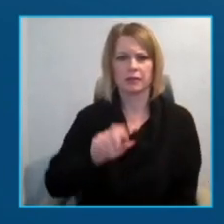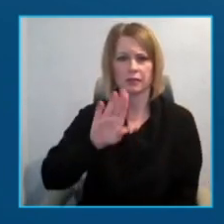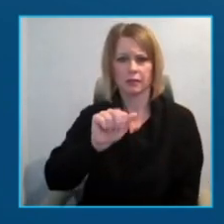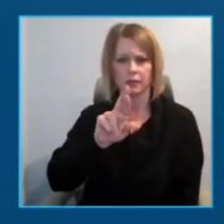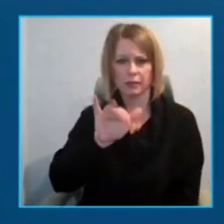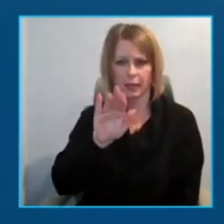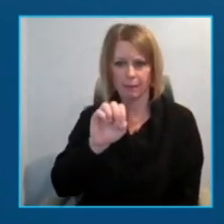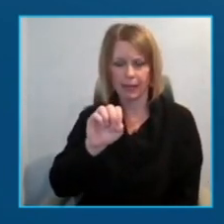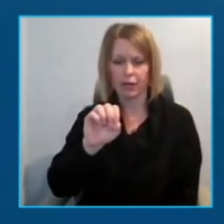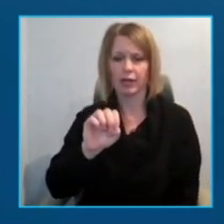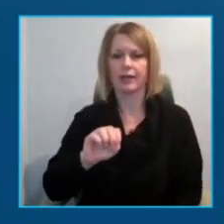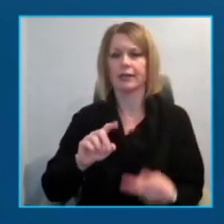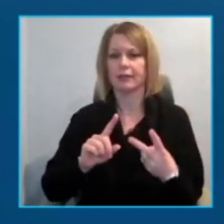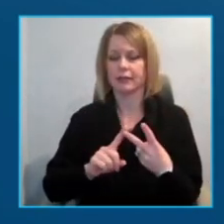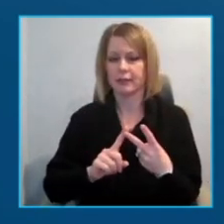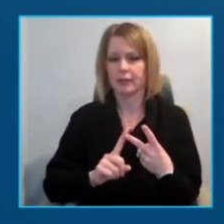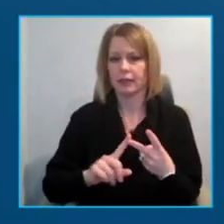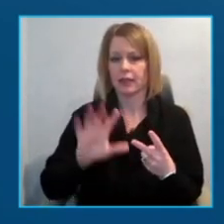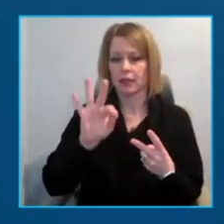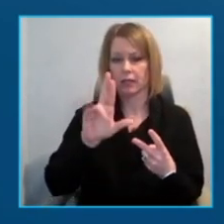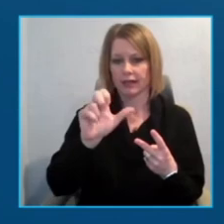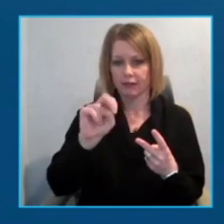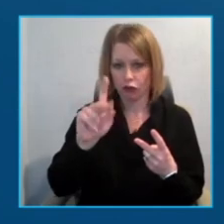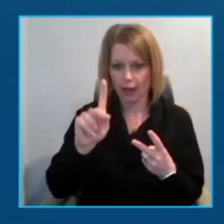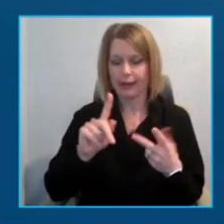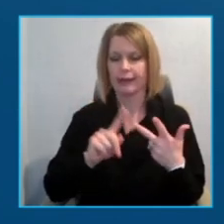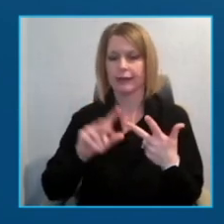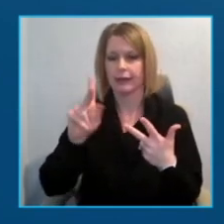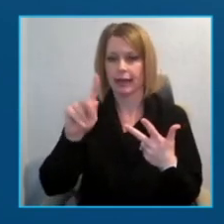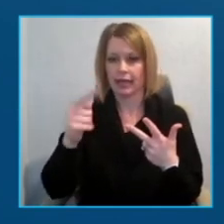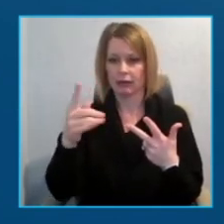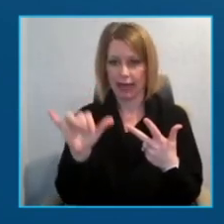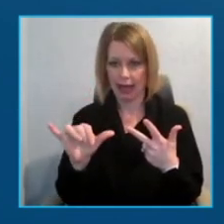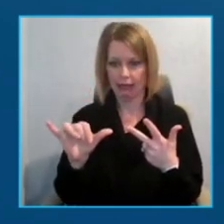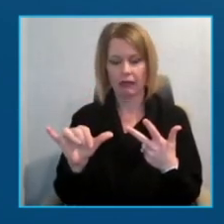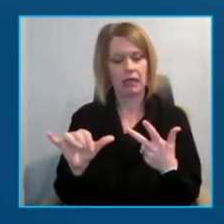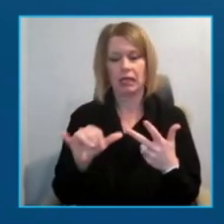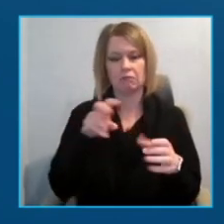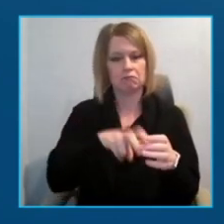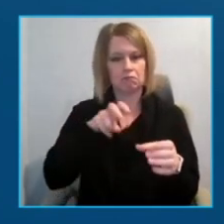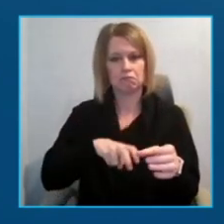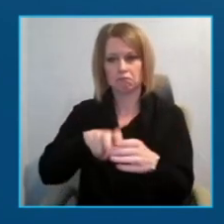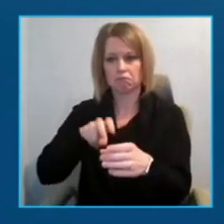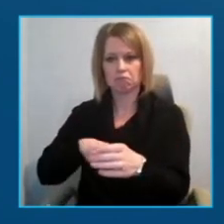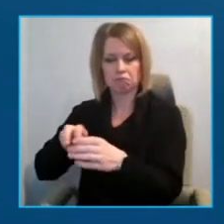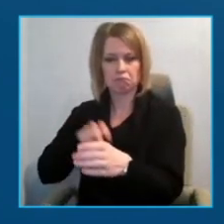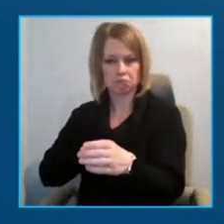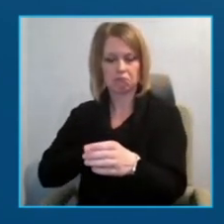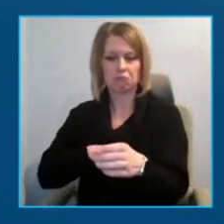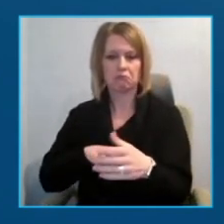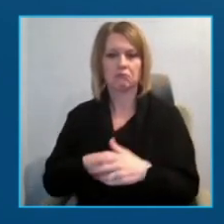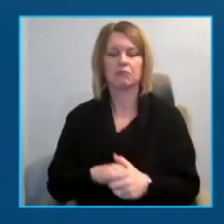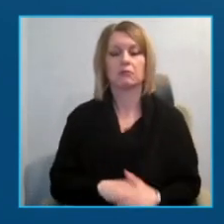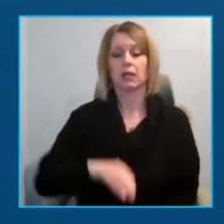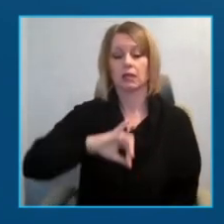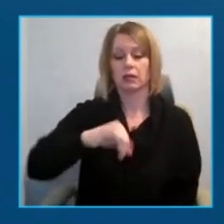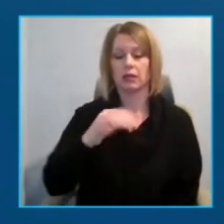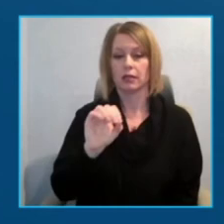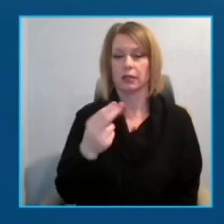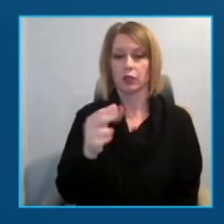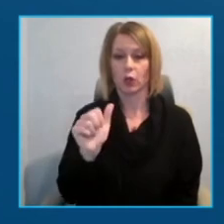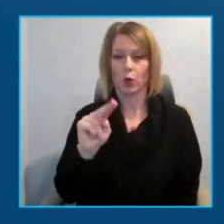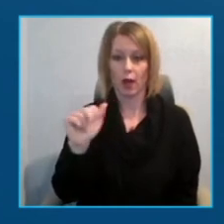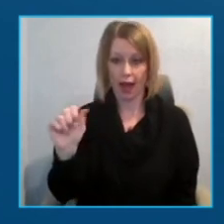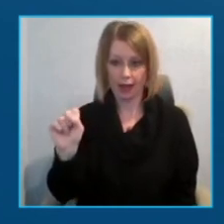Leone, and Kathy Sullivan no longer serving on the DNC, and Johannes Abraham, who has resigned